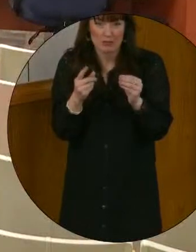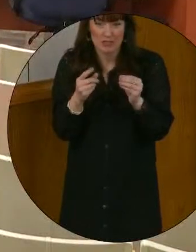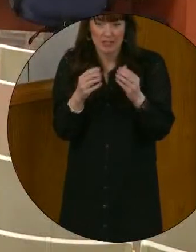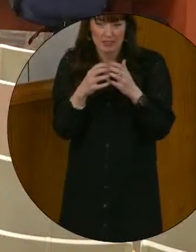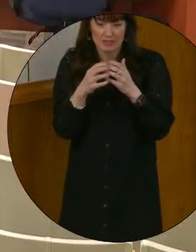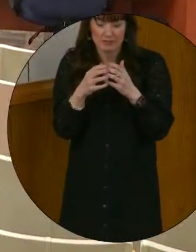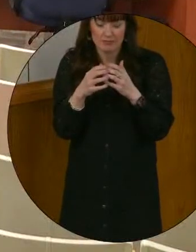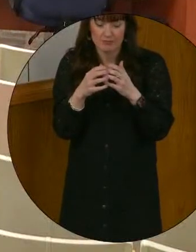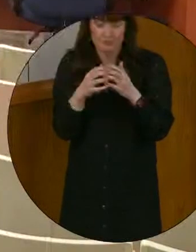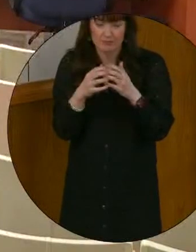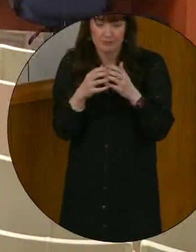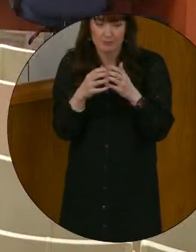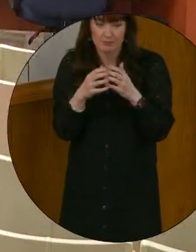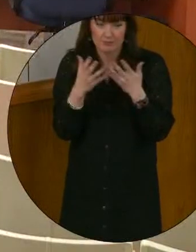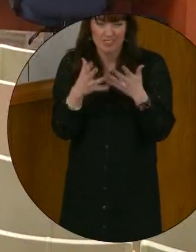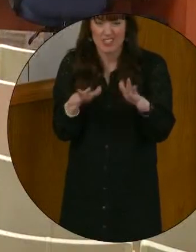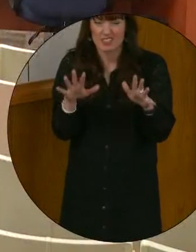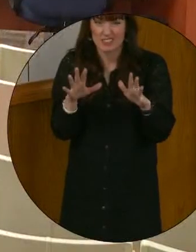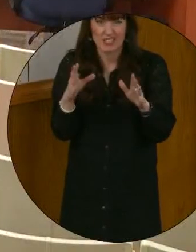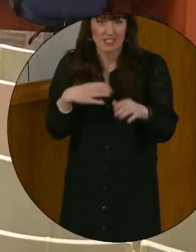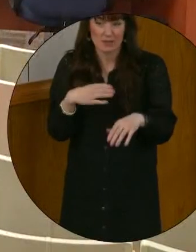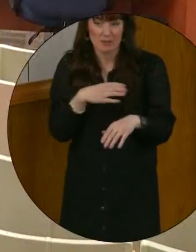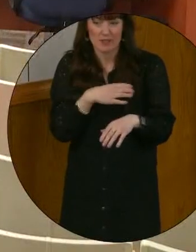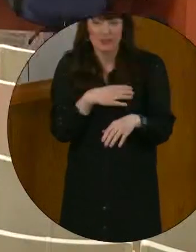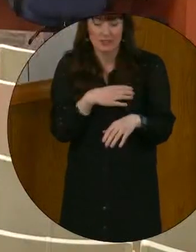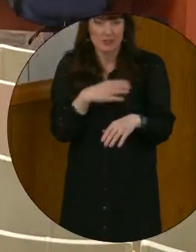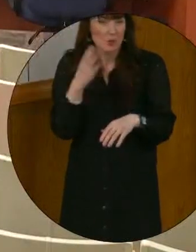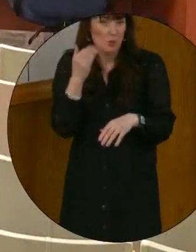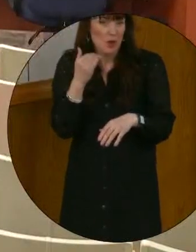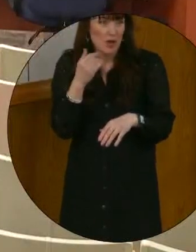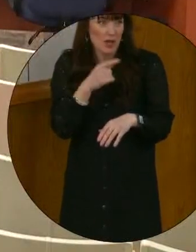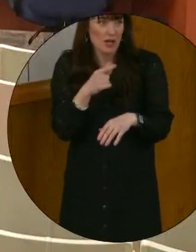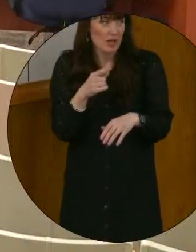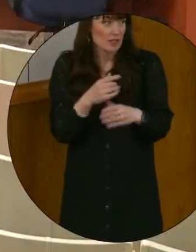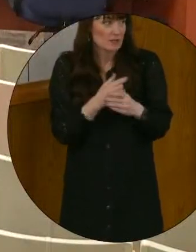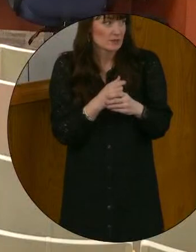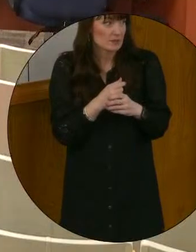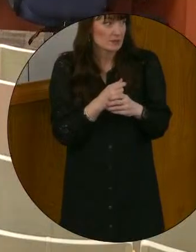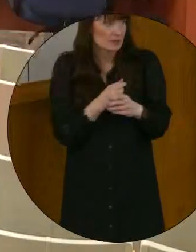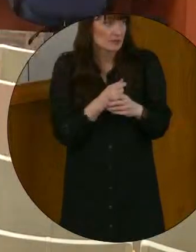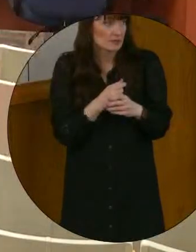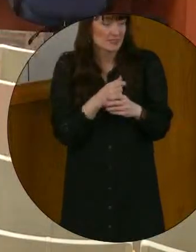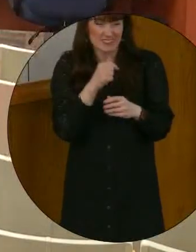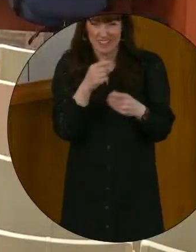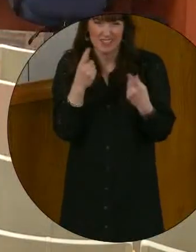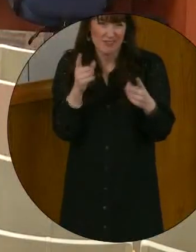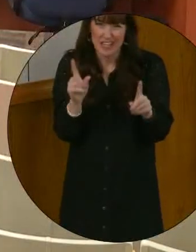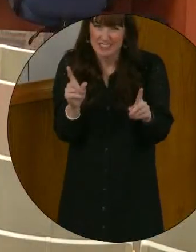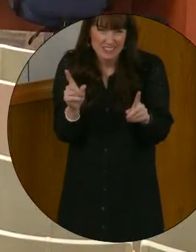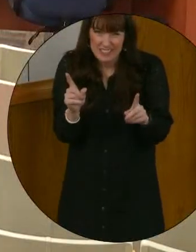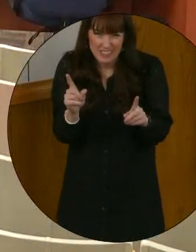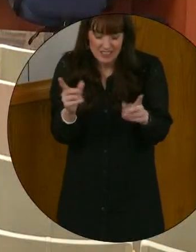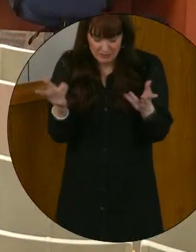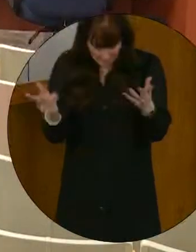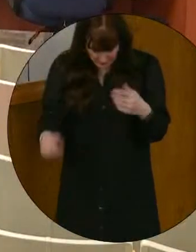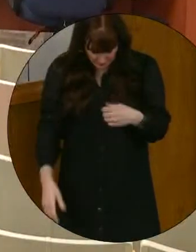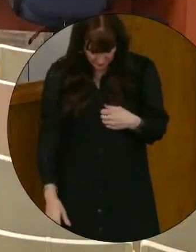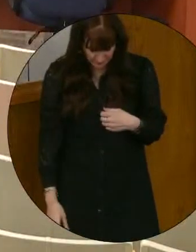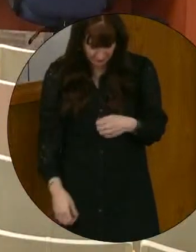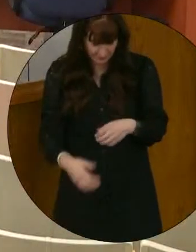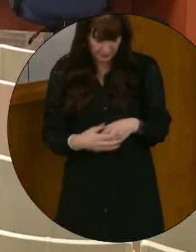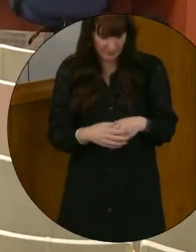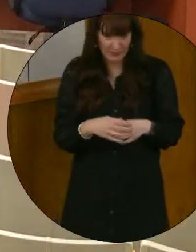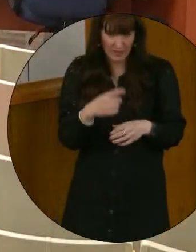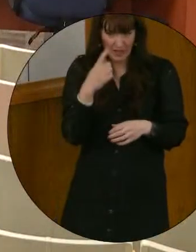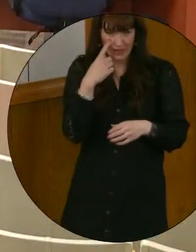committee entirely, because it is in a sense ineffective, right? There's where I